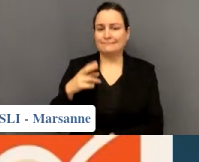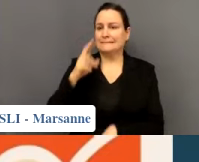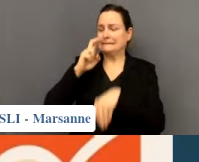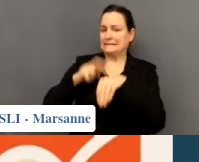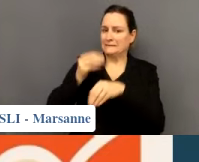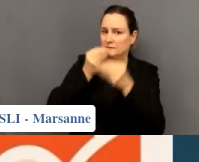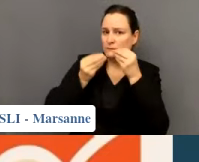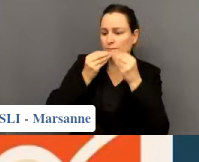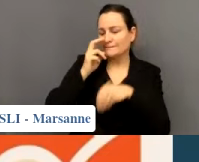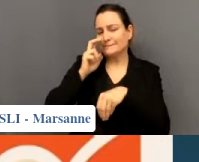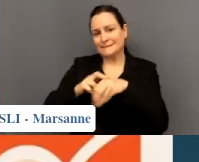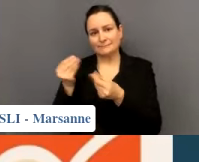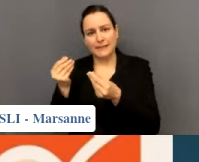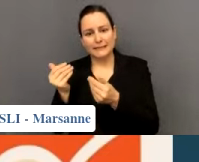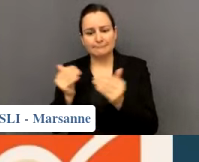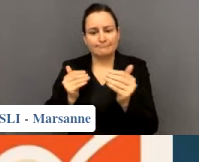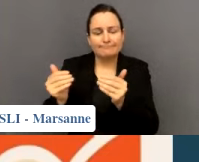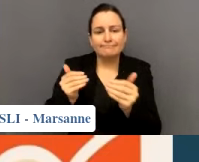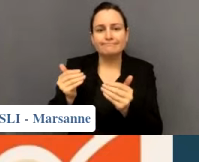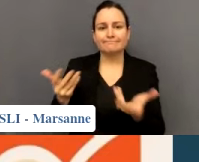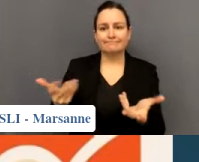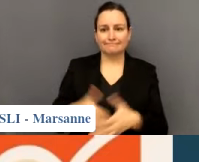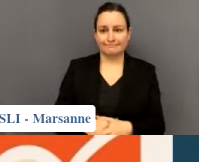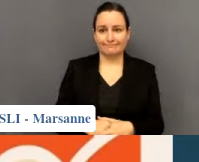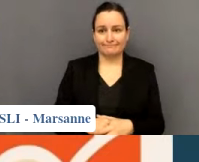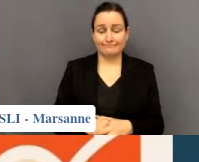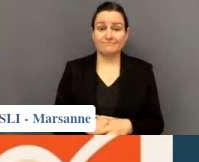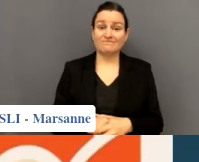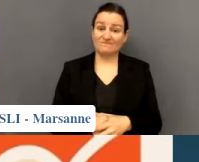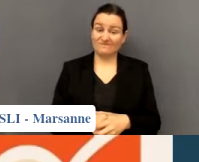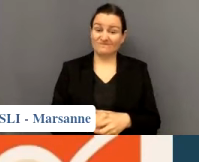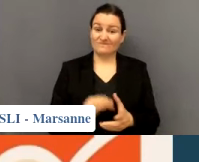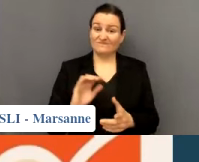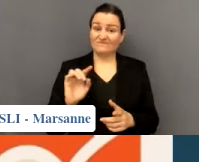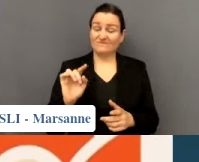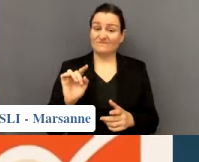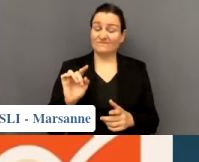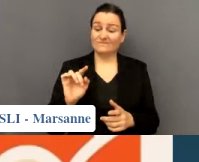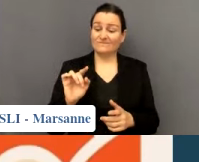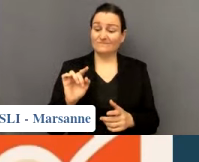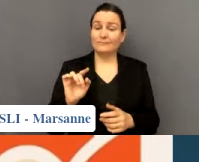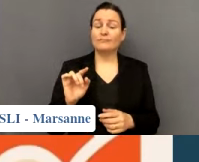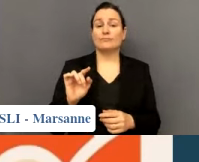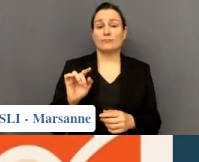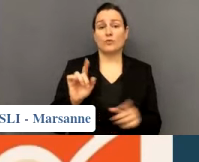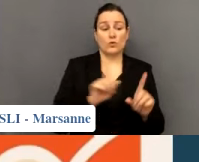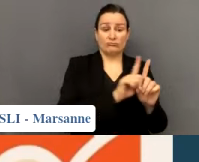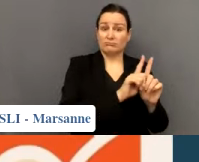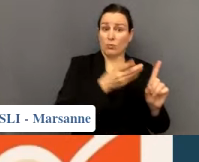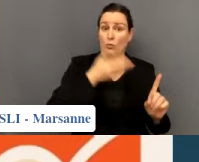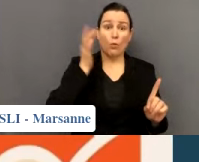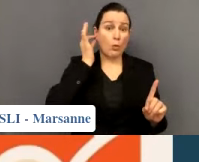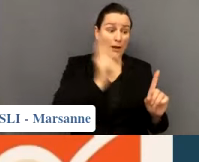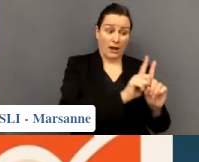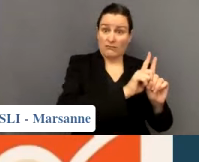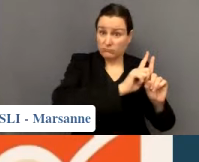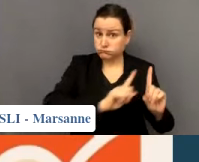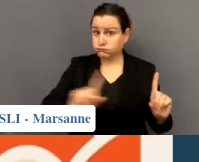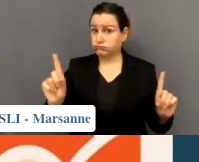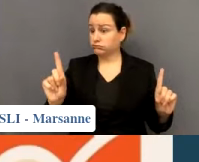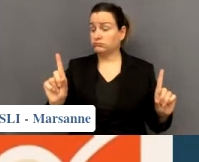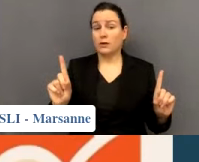mothers. In some states, this was supported by the extra rental support offered to women escaping domestic and family violence and no